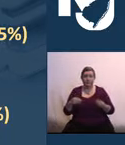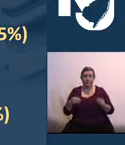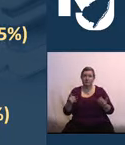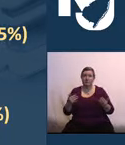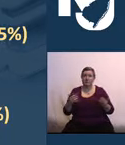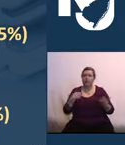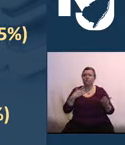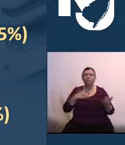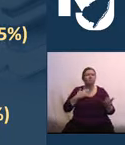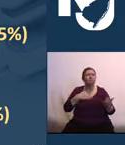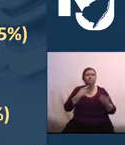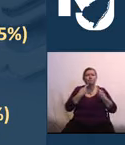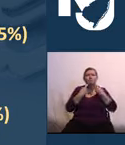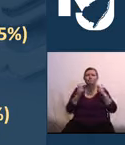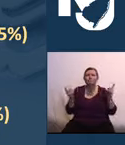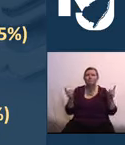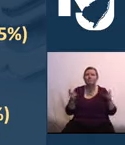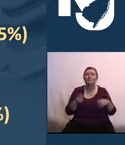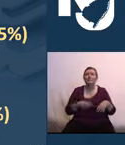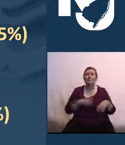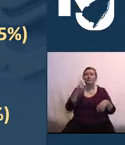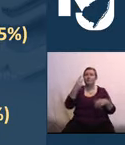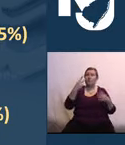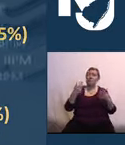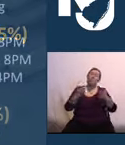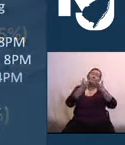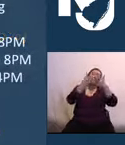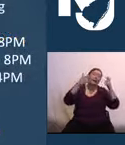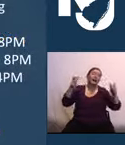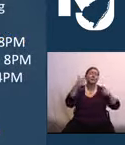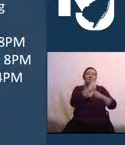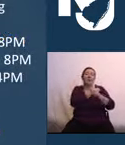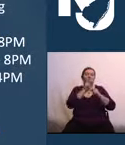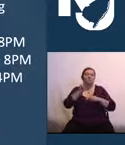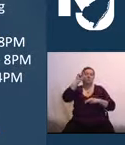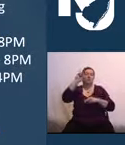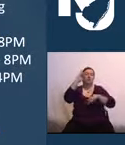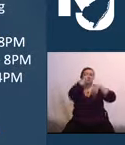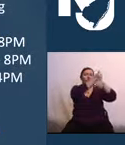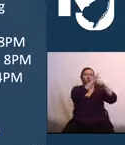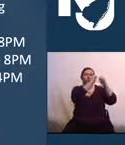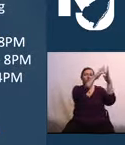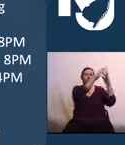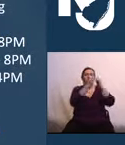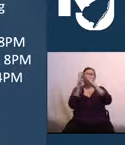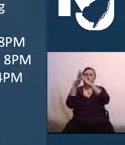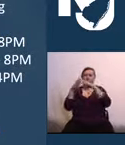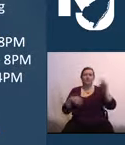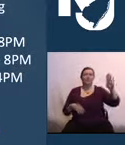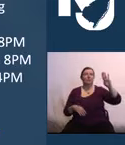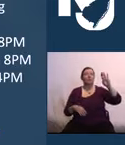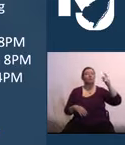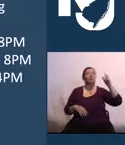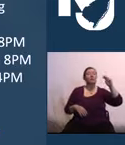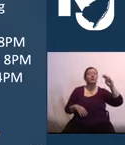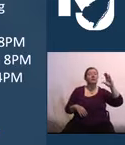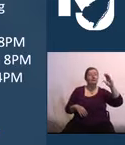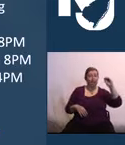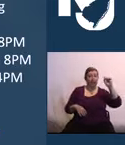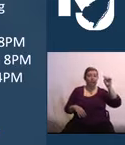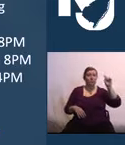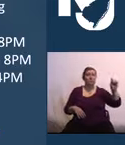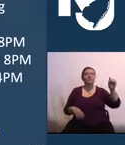vaccination megasites have opened in North Jersey. The first is located in Bergen County at the site of the former Lord &